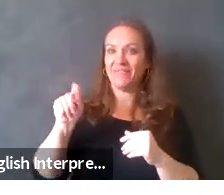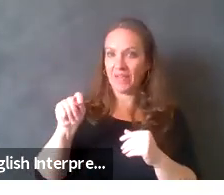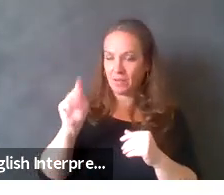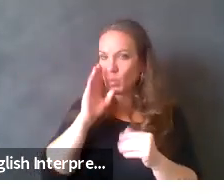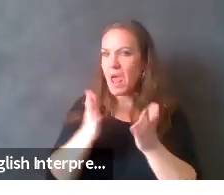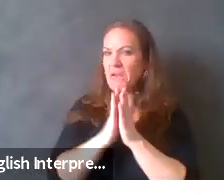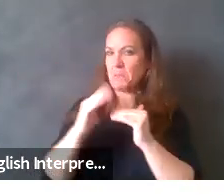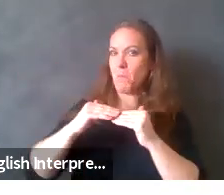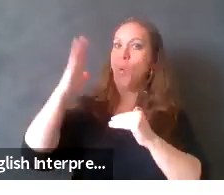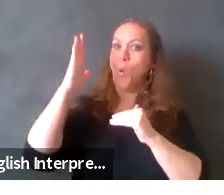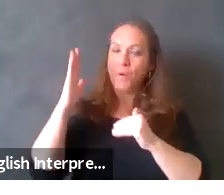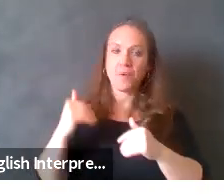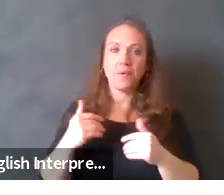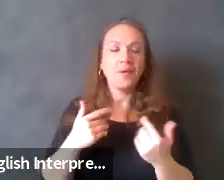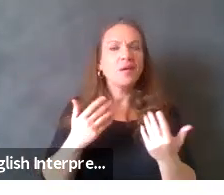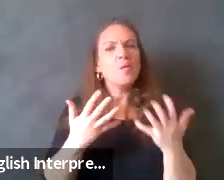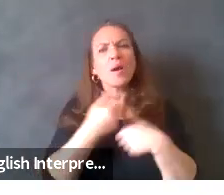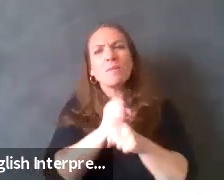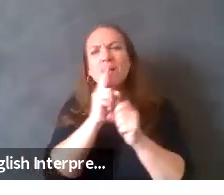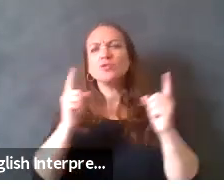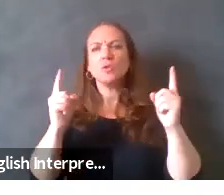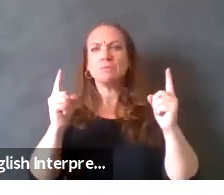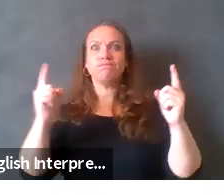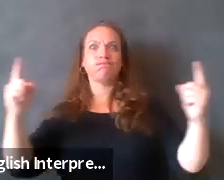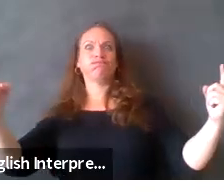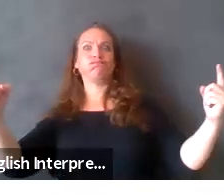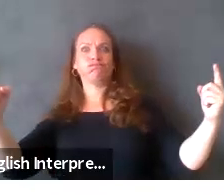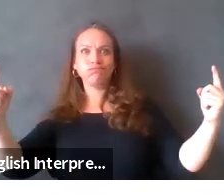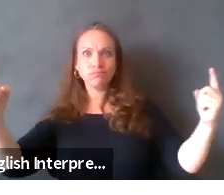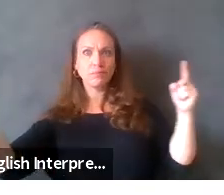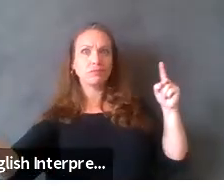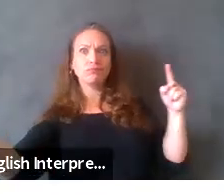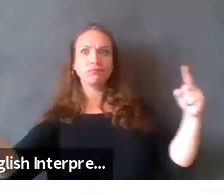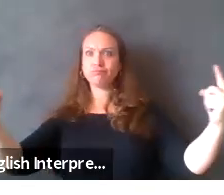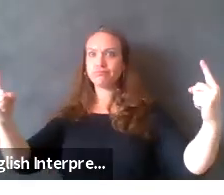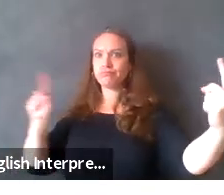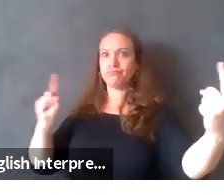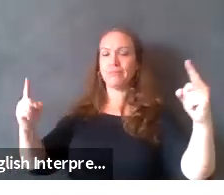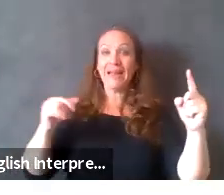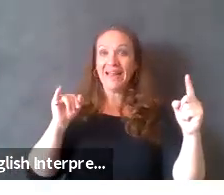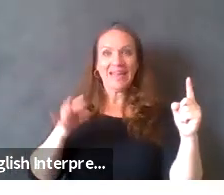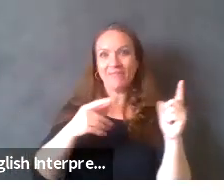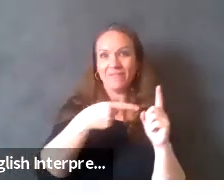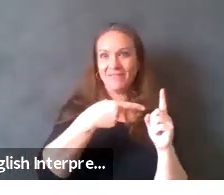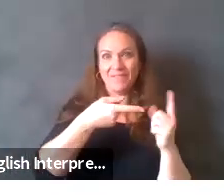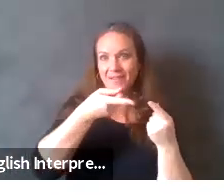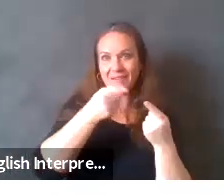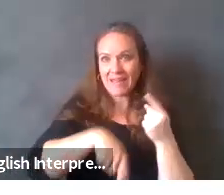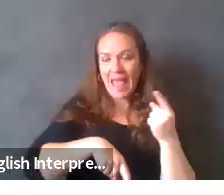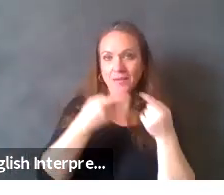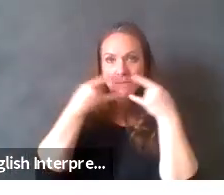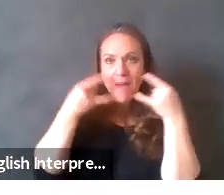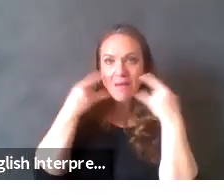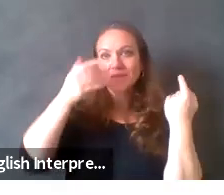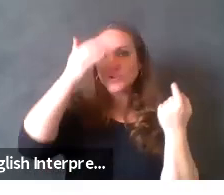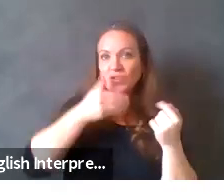much space between them and the other clients as possible. And if we had a separate